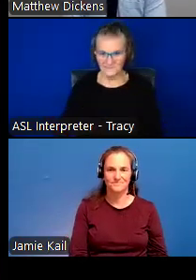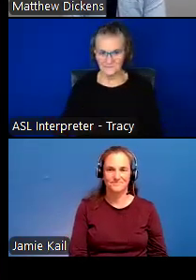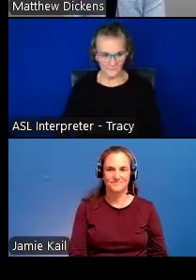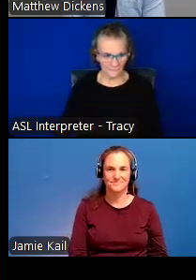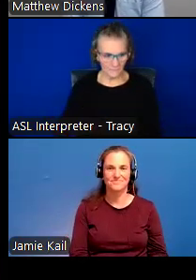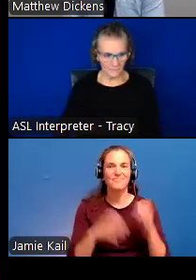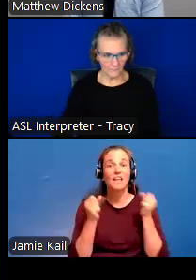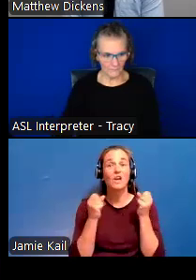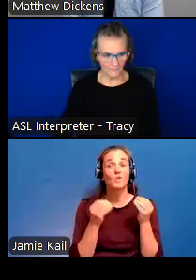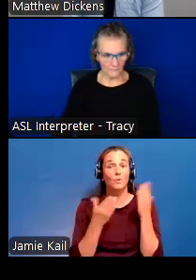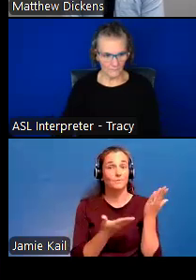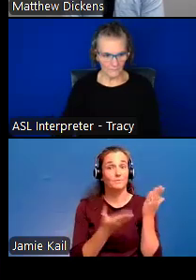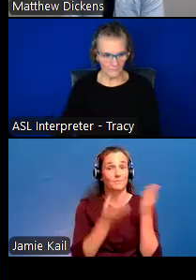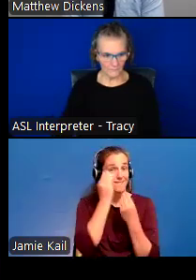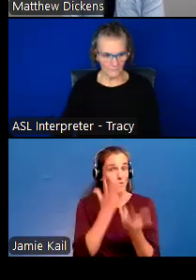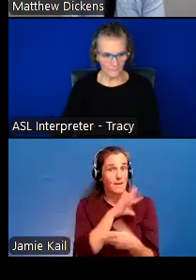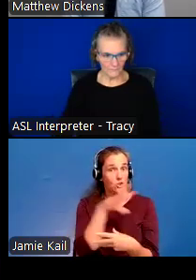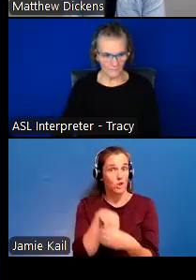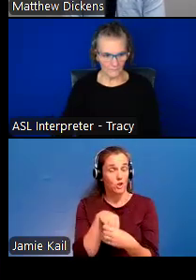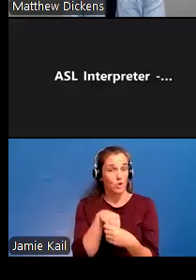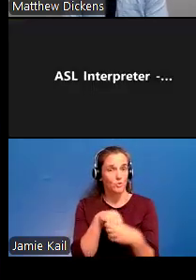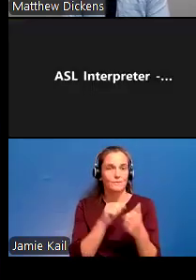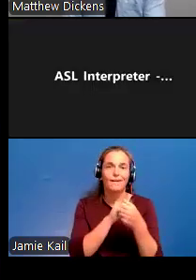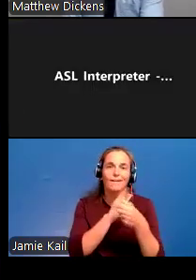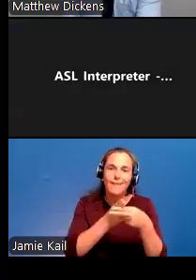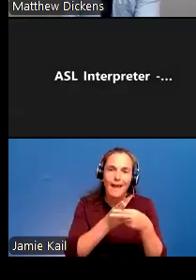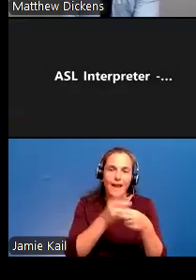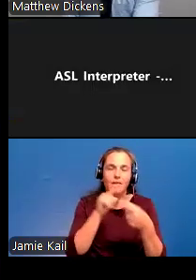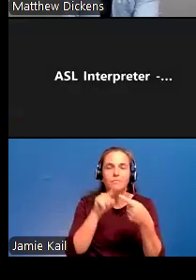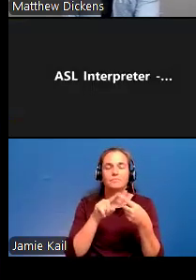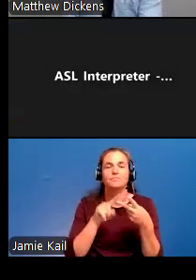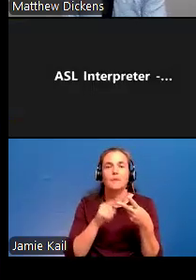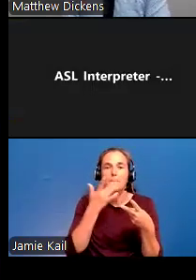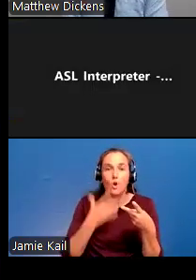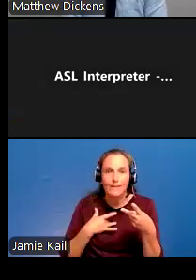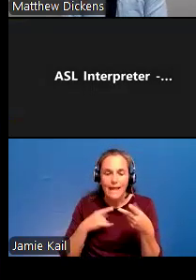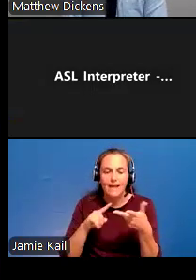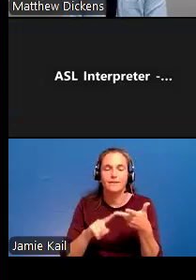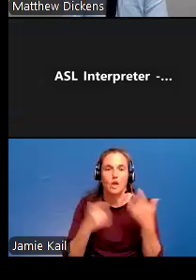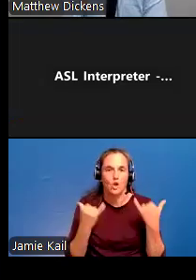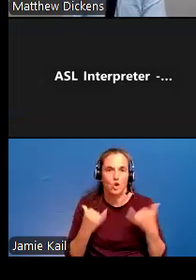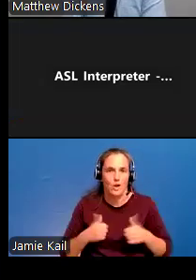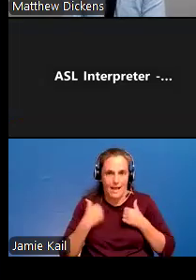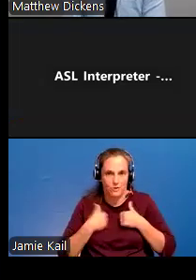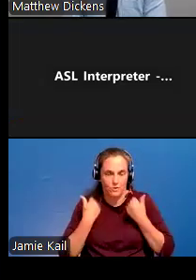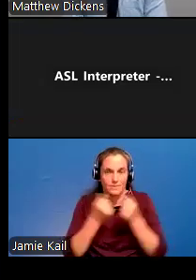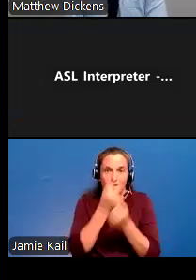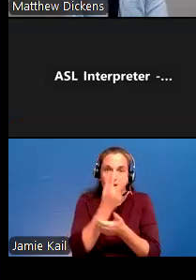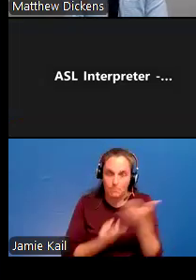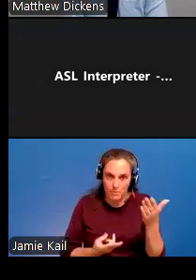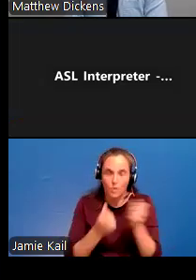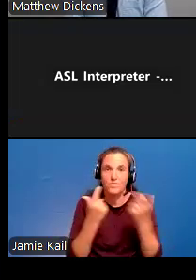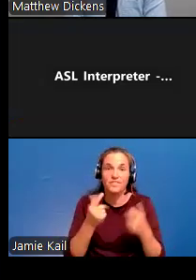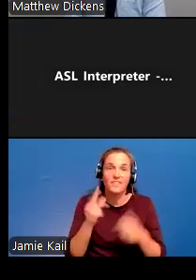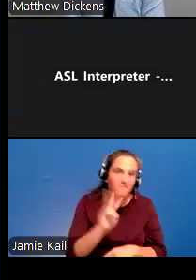So this information includes the name, date of birth, and current address of both the alleged victim, so the person